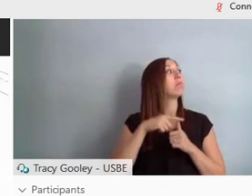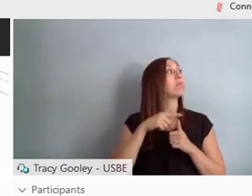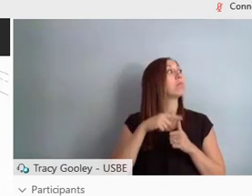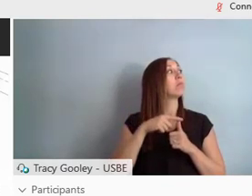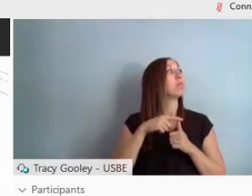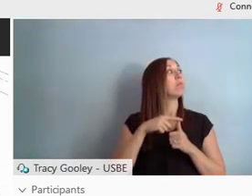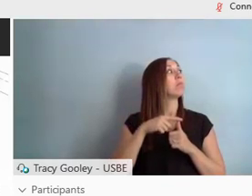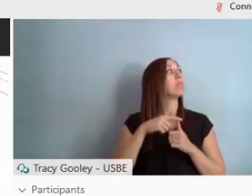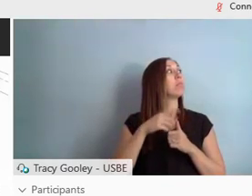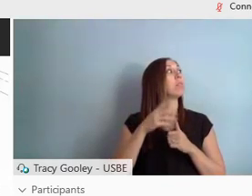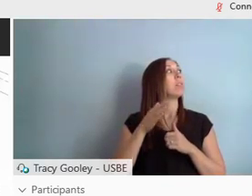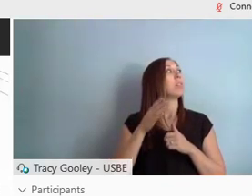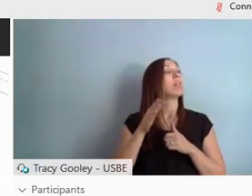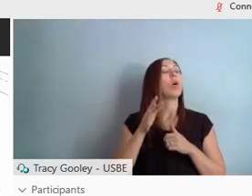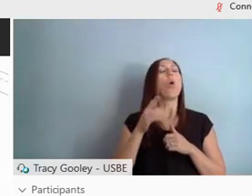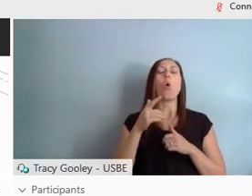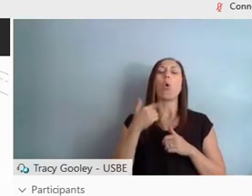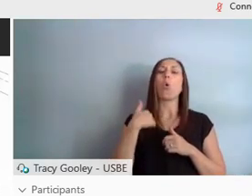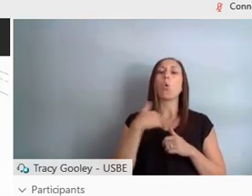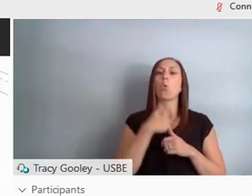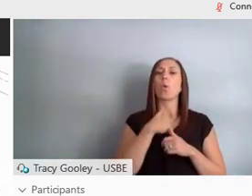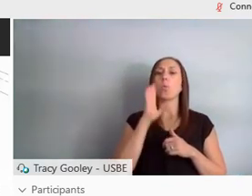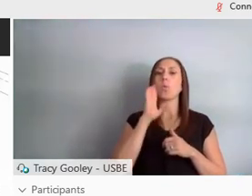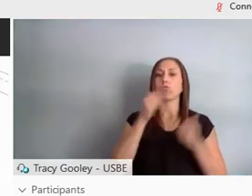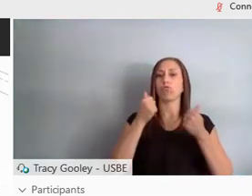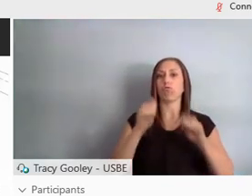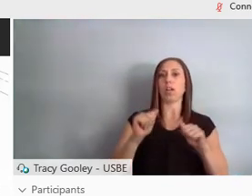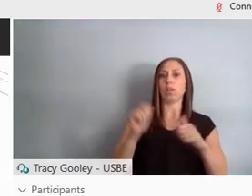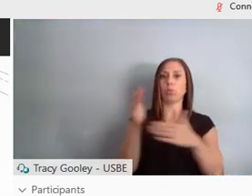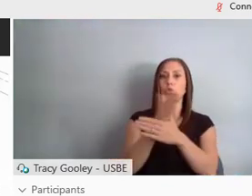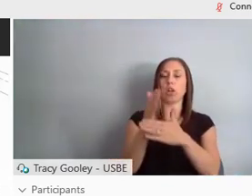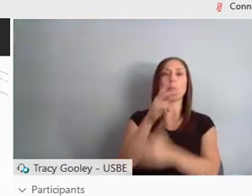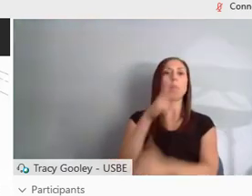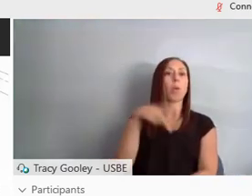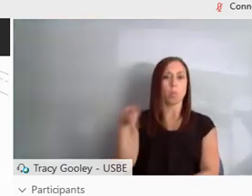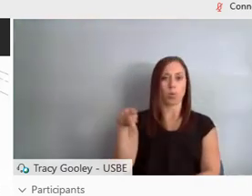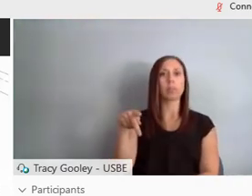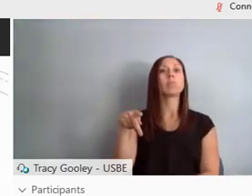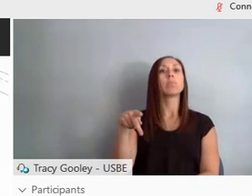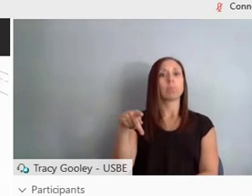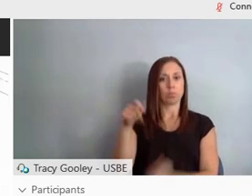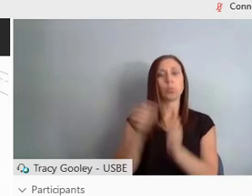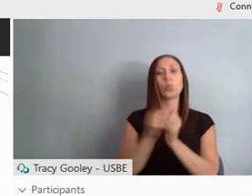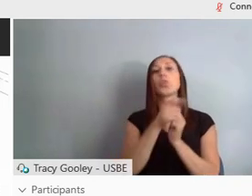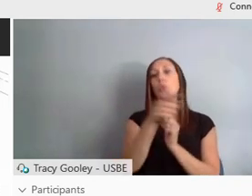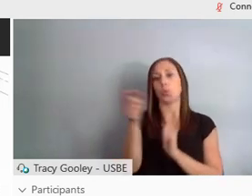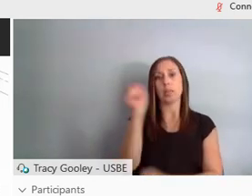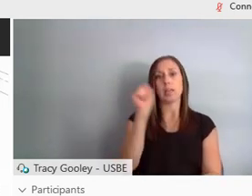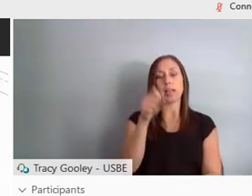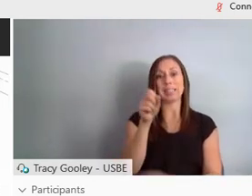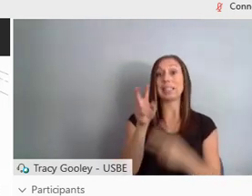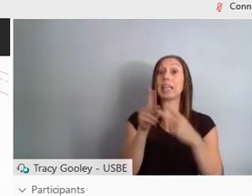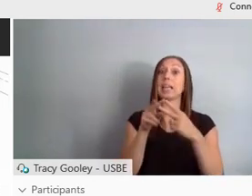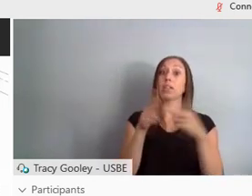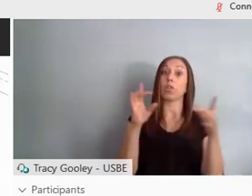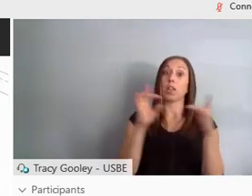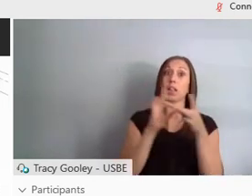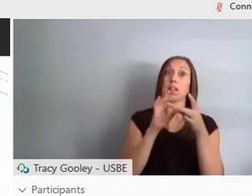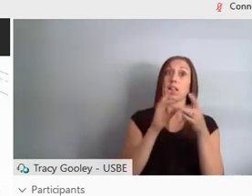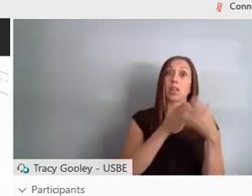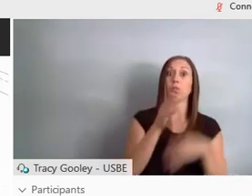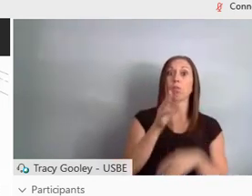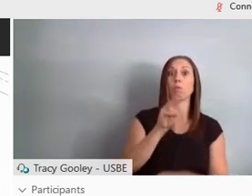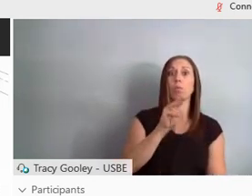there is, yes, we will attempt to share this PowerPoint with you as well, either the link